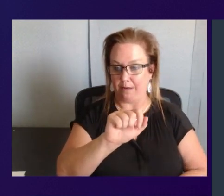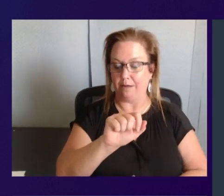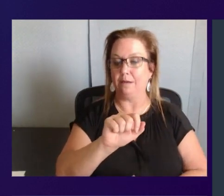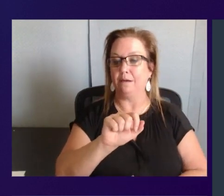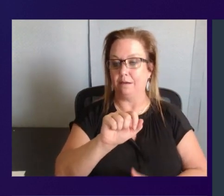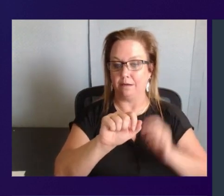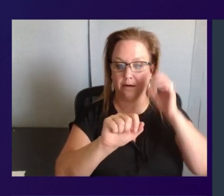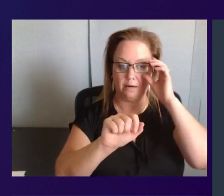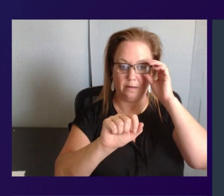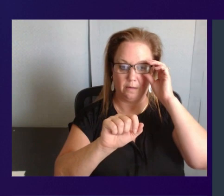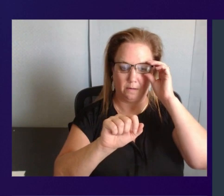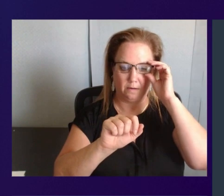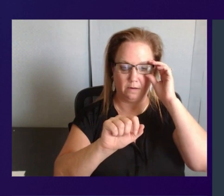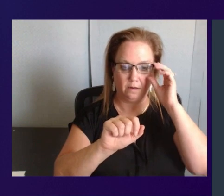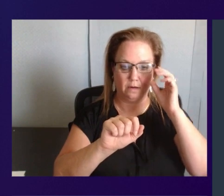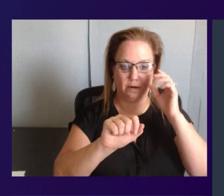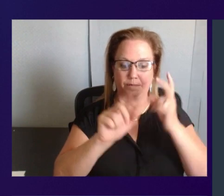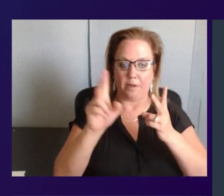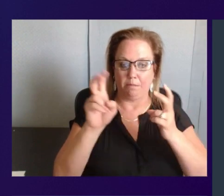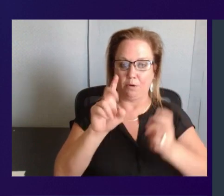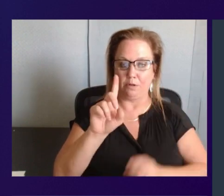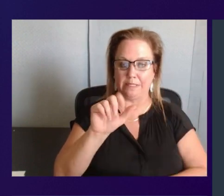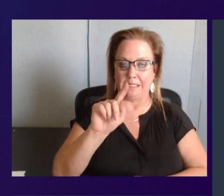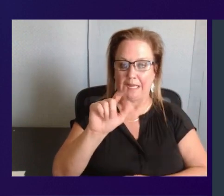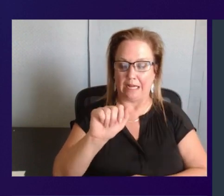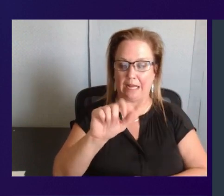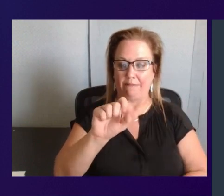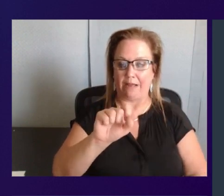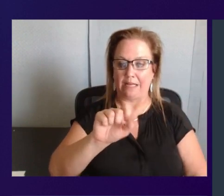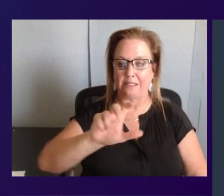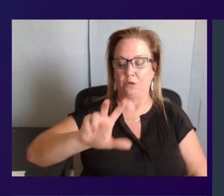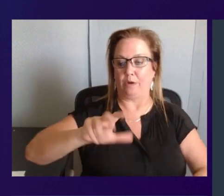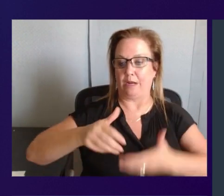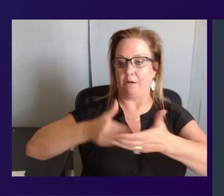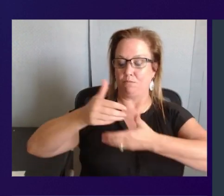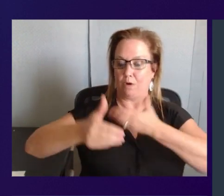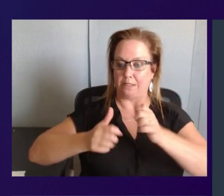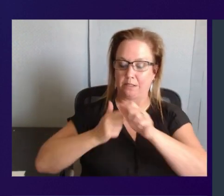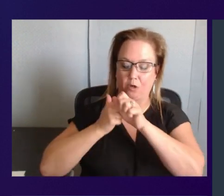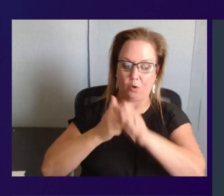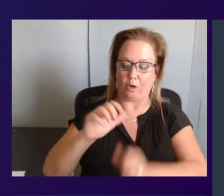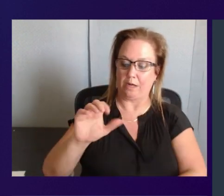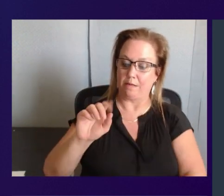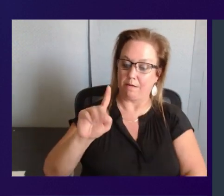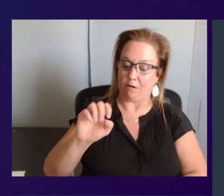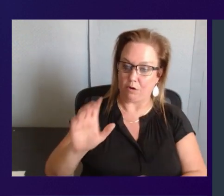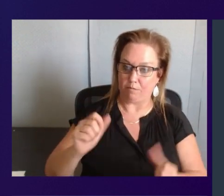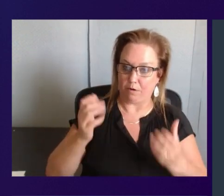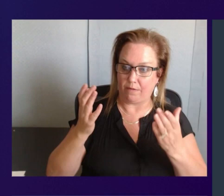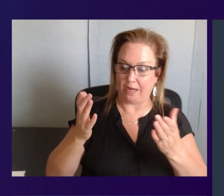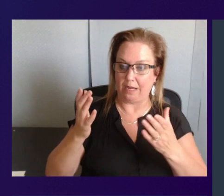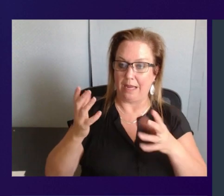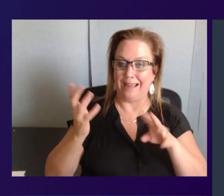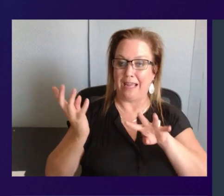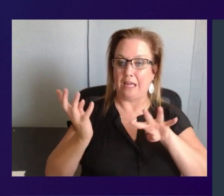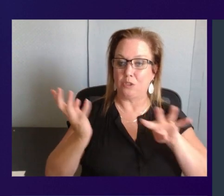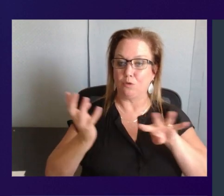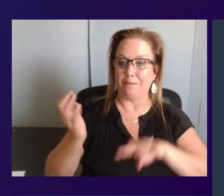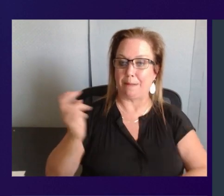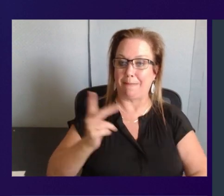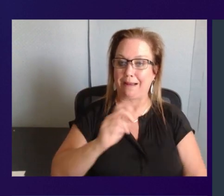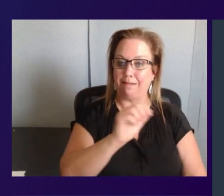It pulls the data out of S3, processes it according to the code that you've provided, and then streams it back to your